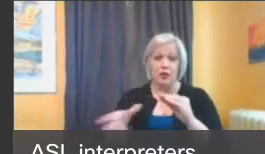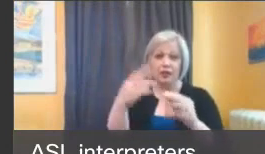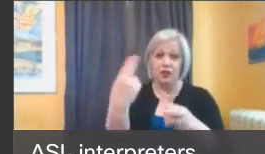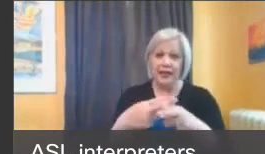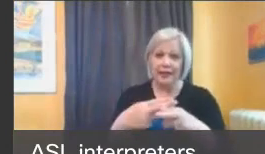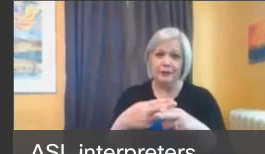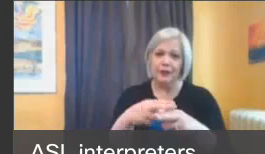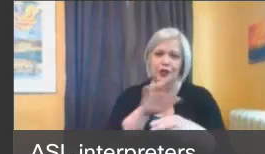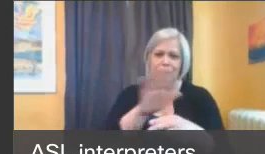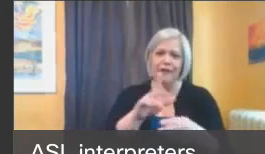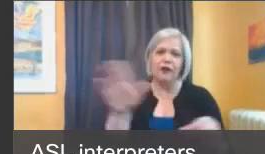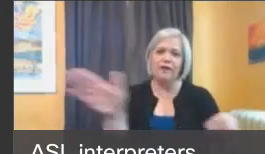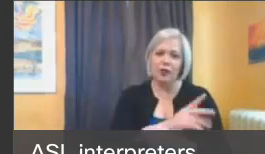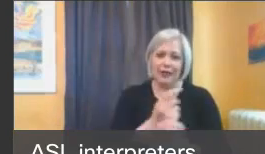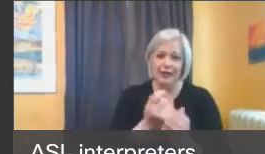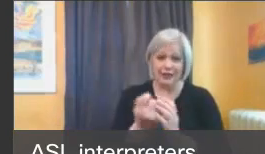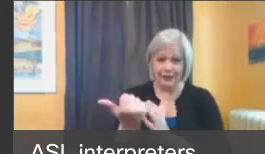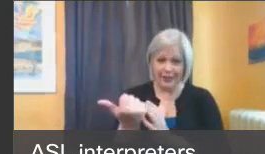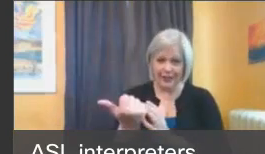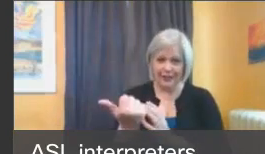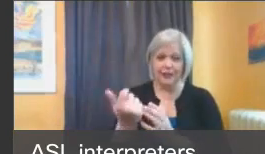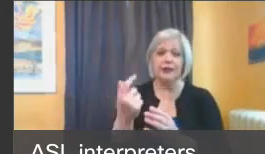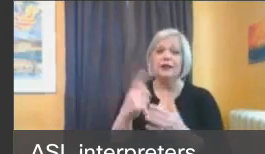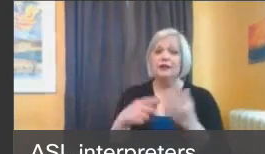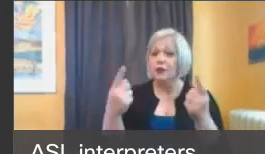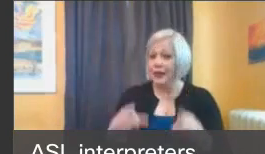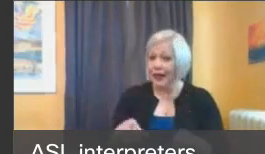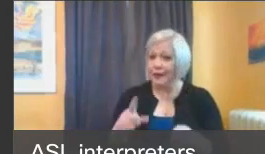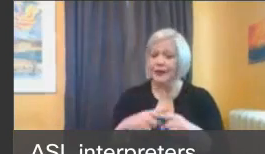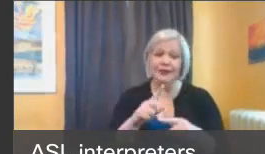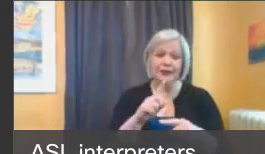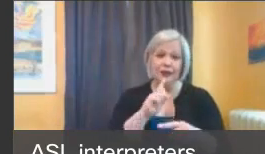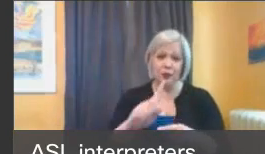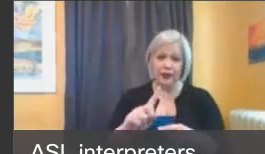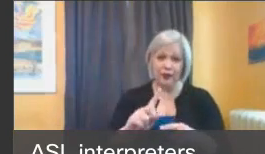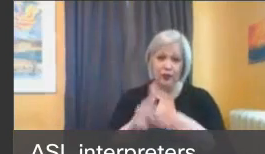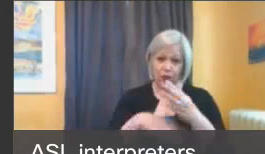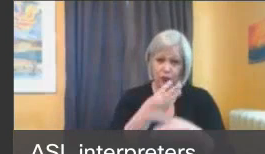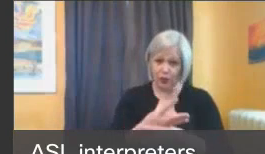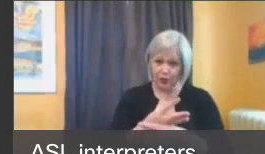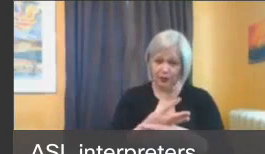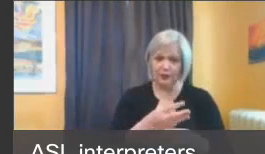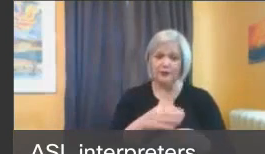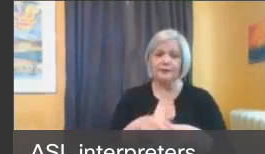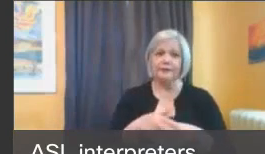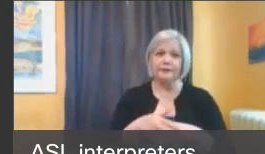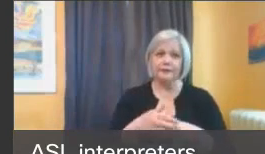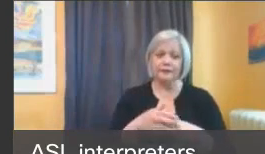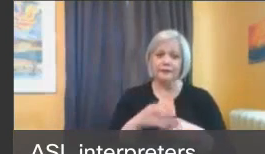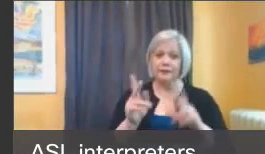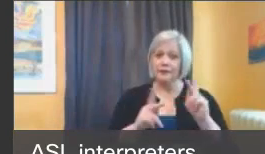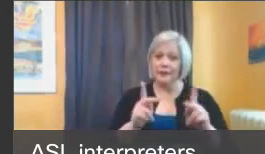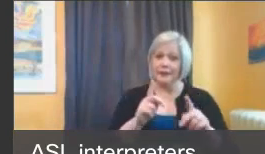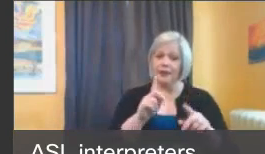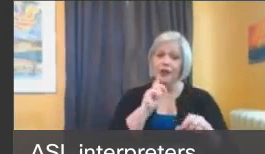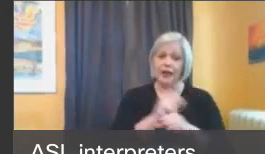out of there. So what happens, you know, in a real practical sense is that people are either an active